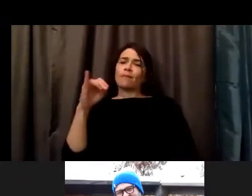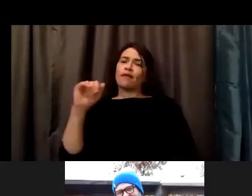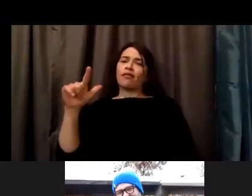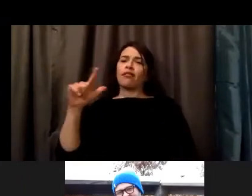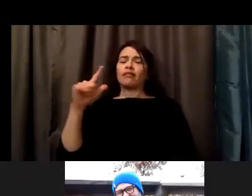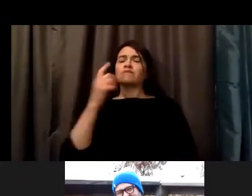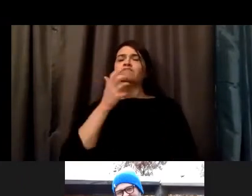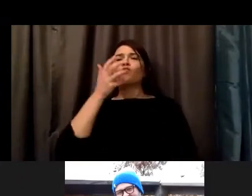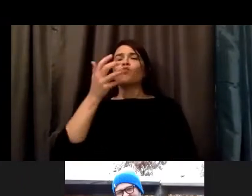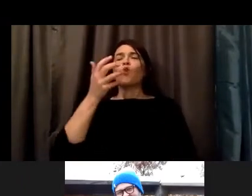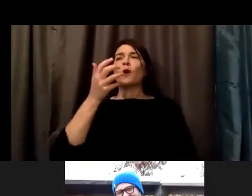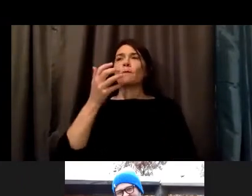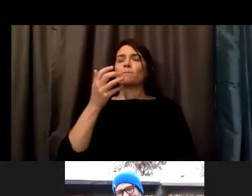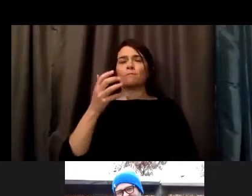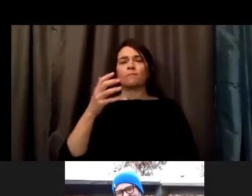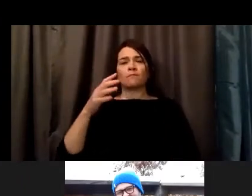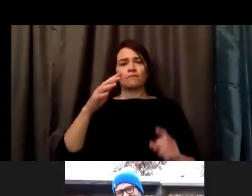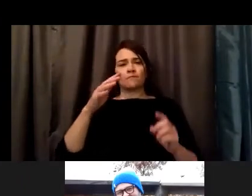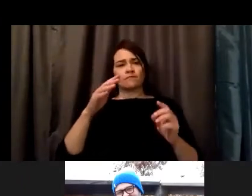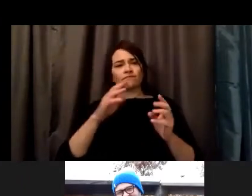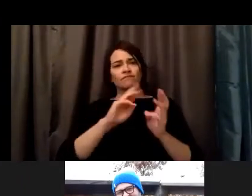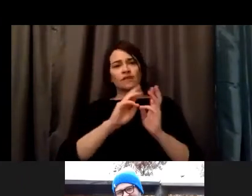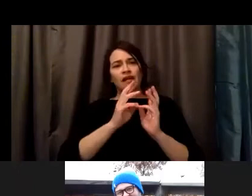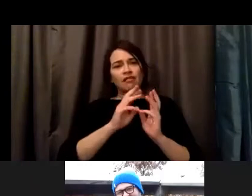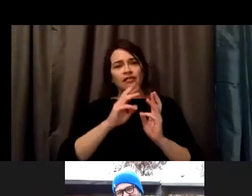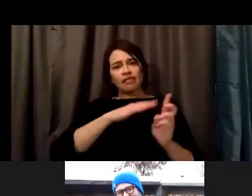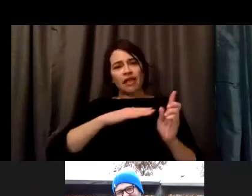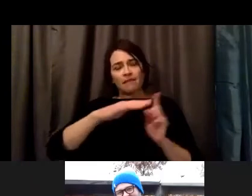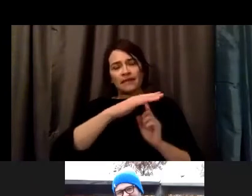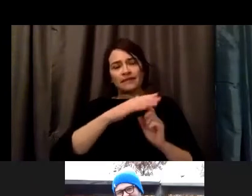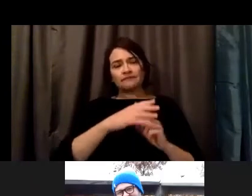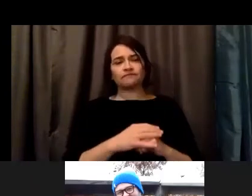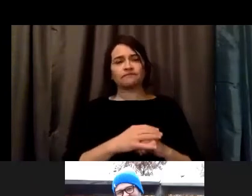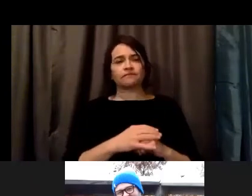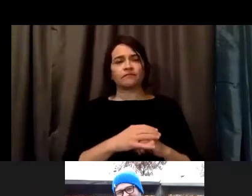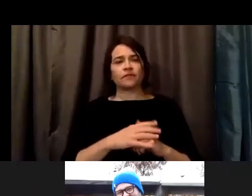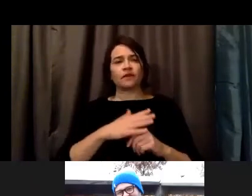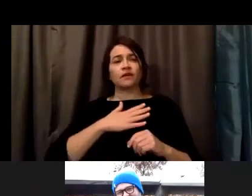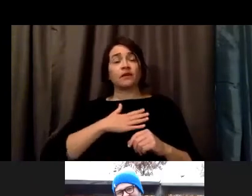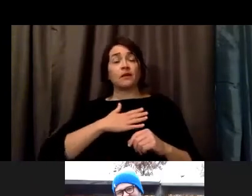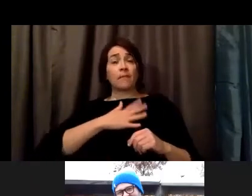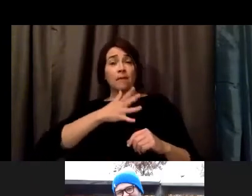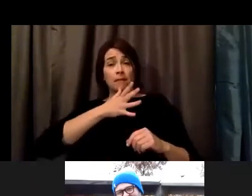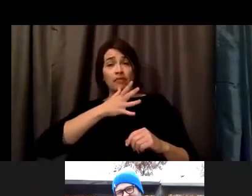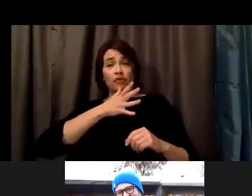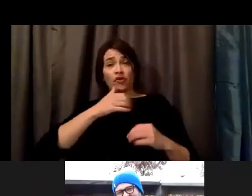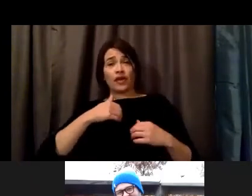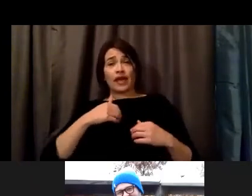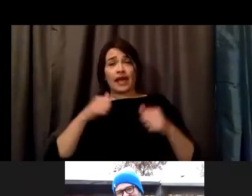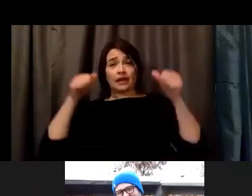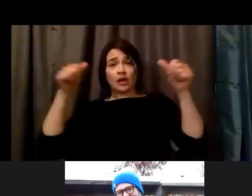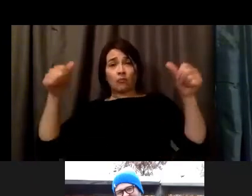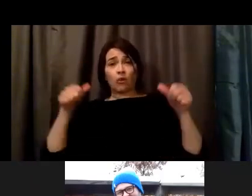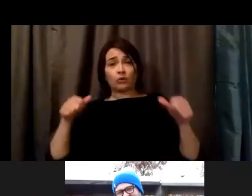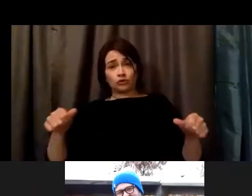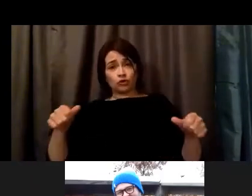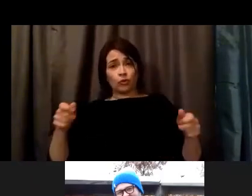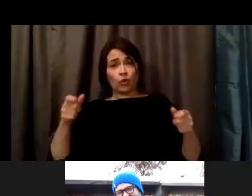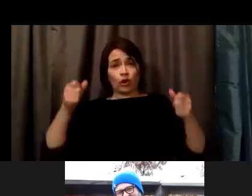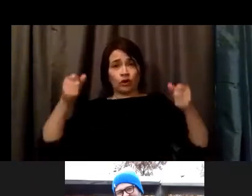I recall just my mother and I carrying this poster board with our names on it, looking for our